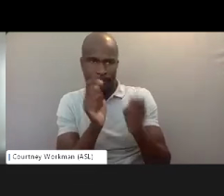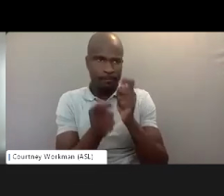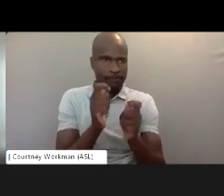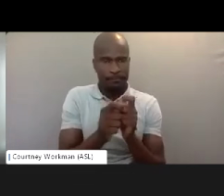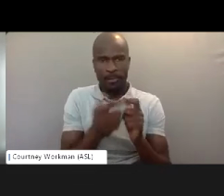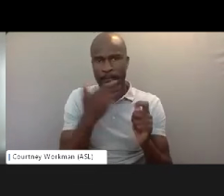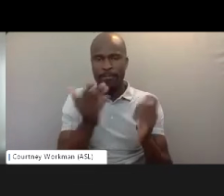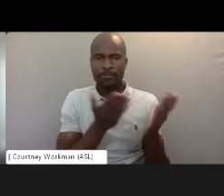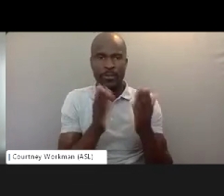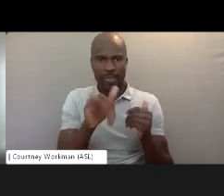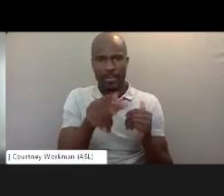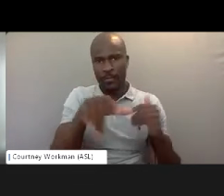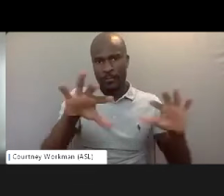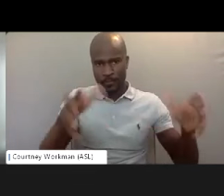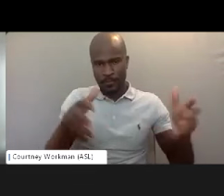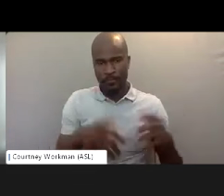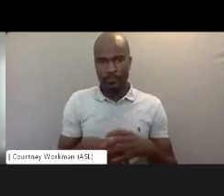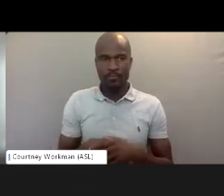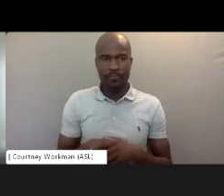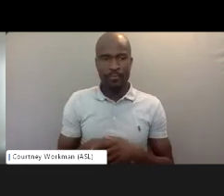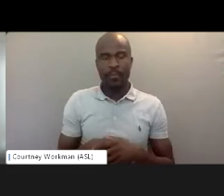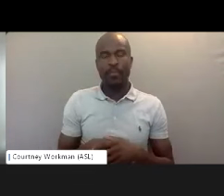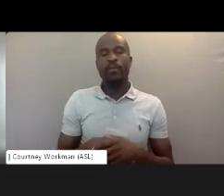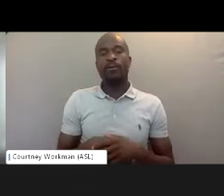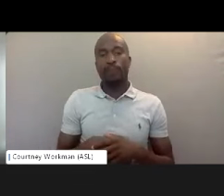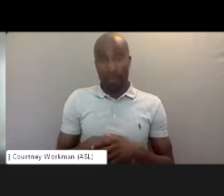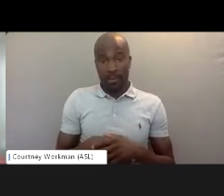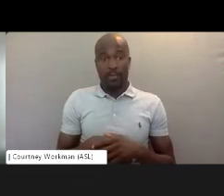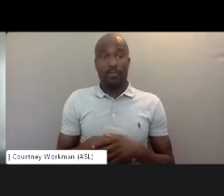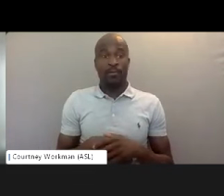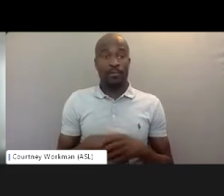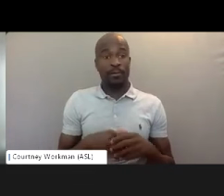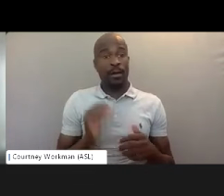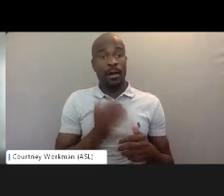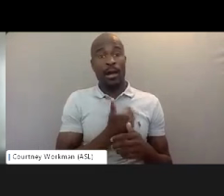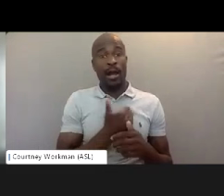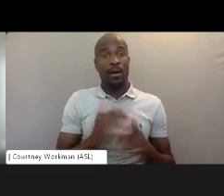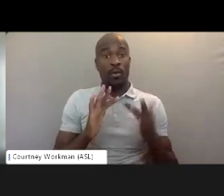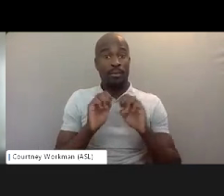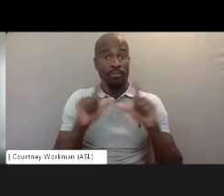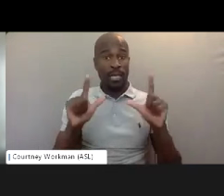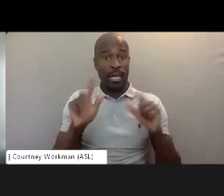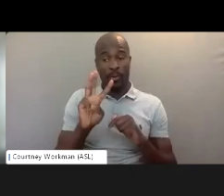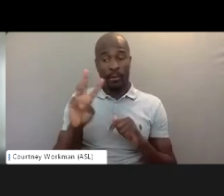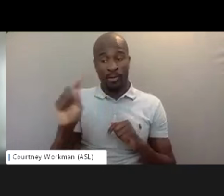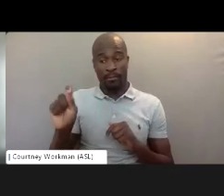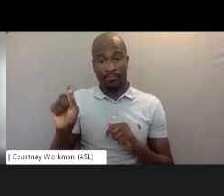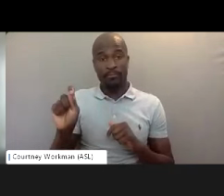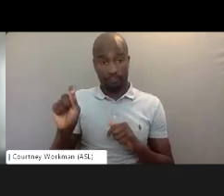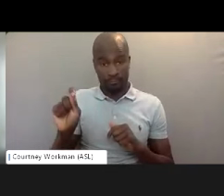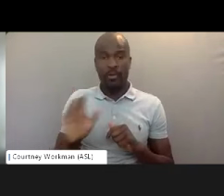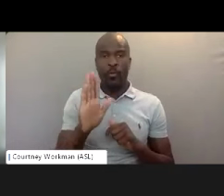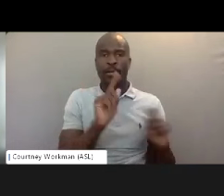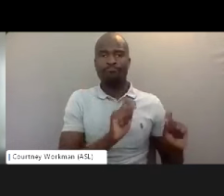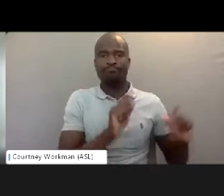ask that subcommittee, and then I'm going to put up next, or Alyssa's going to put up next, our website. So if anyone is interested in